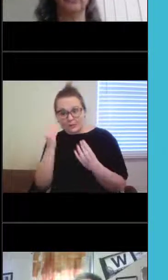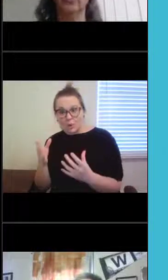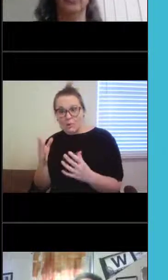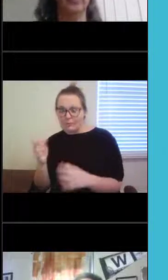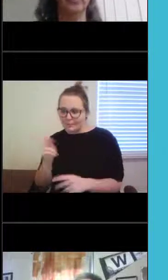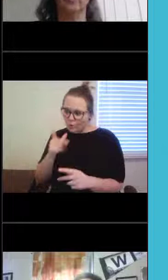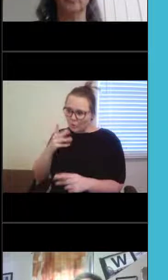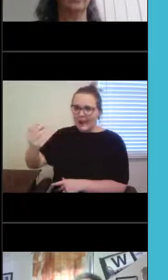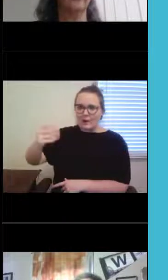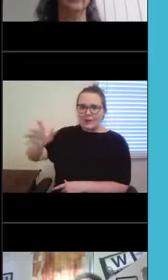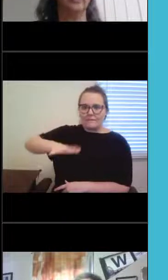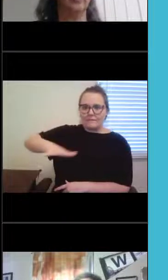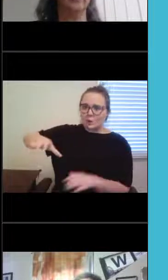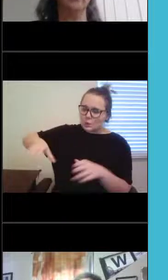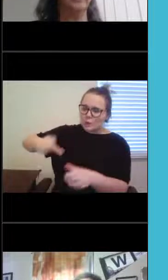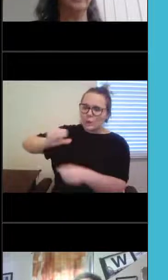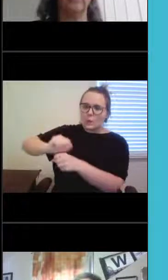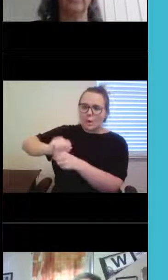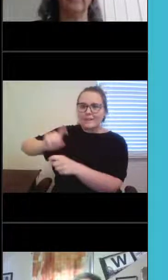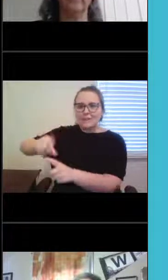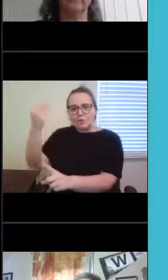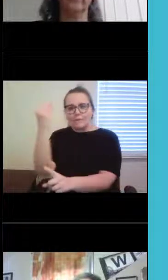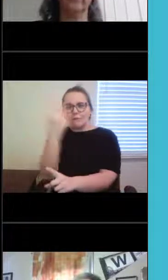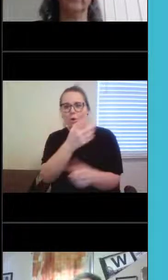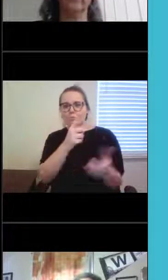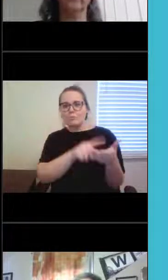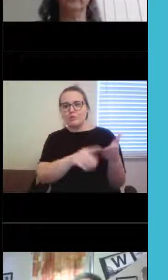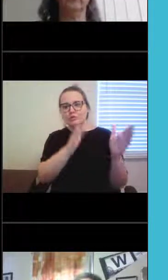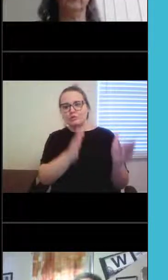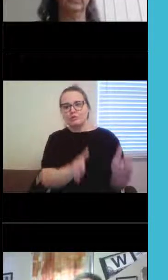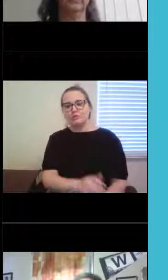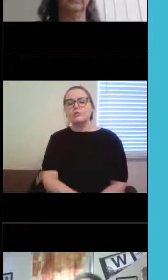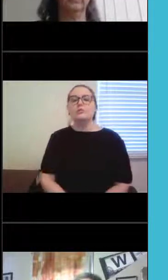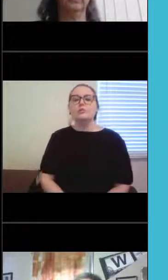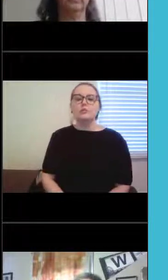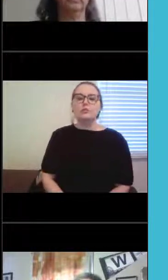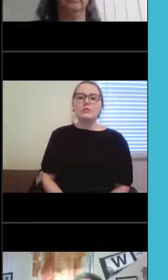out in the field and who are doing this work every day with survivors.